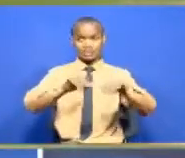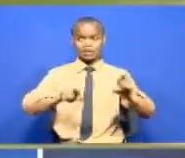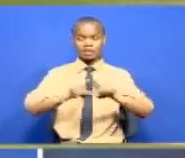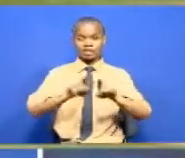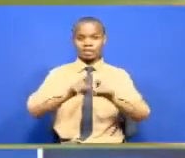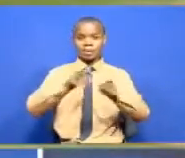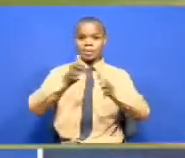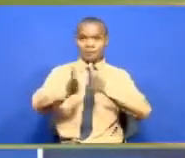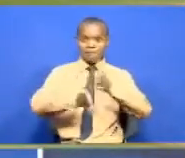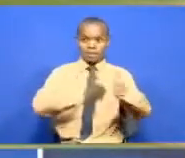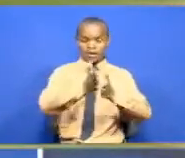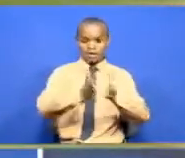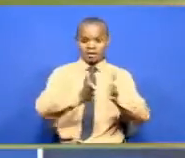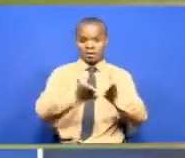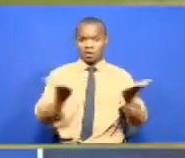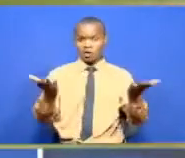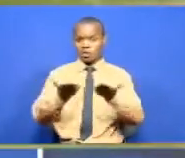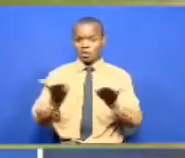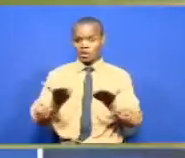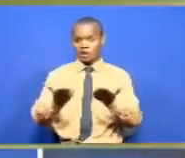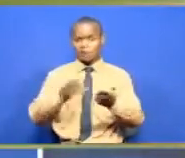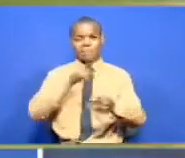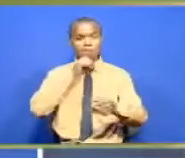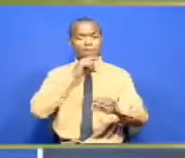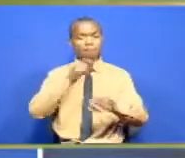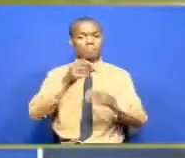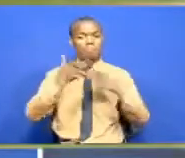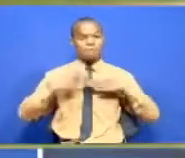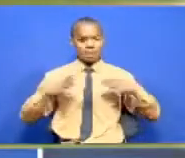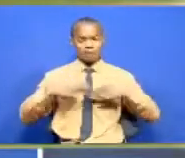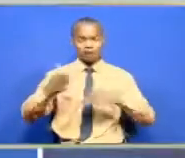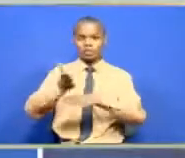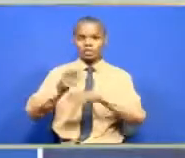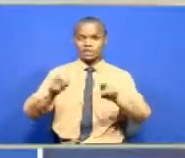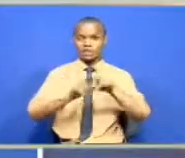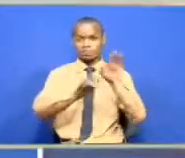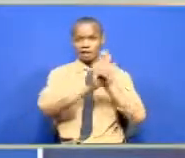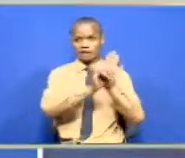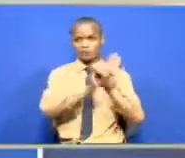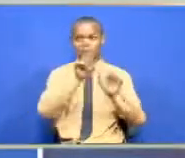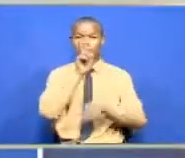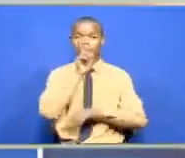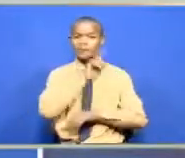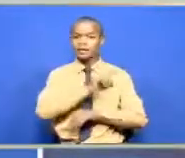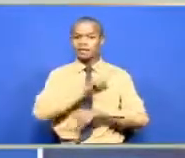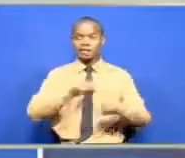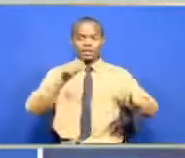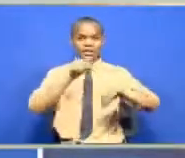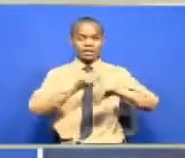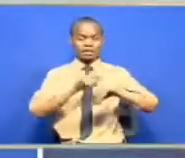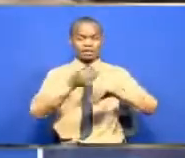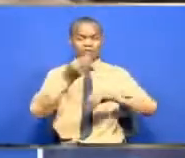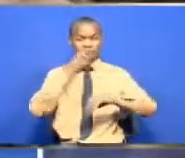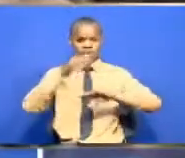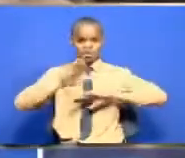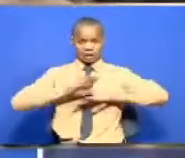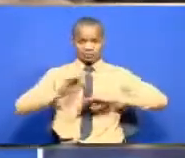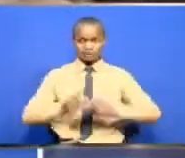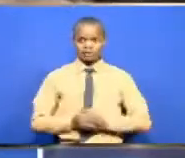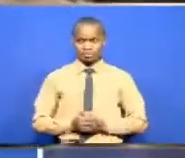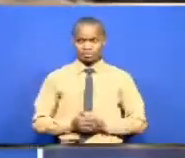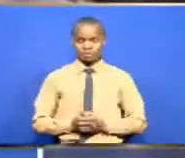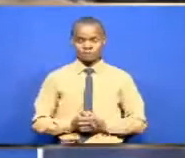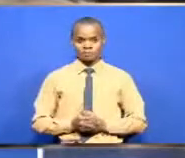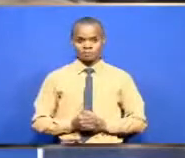program, whereby the fisheries and aquaculture subsectors have been identified as a critical in boosting food security.